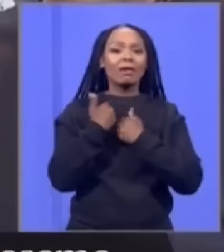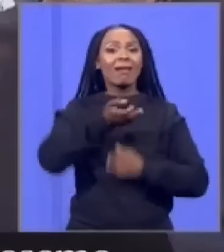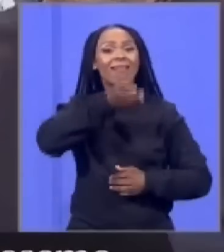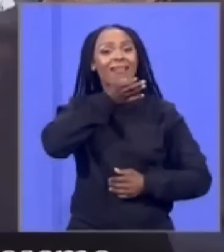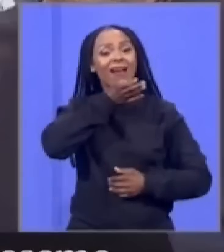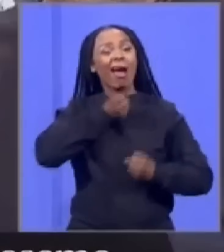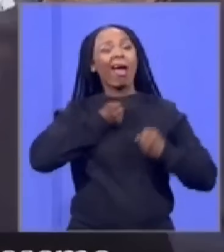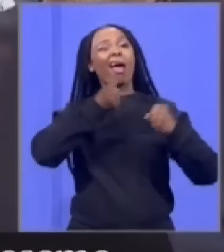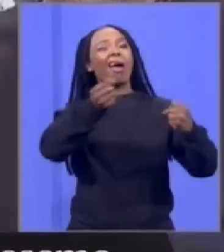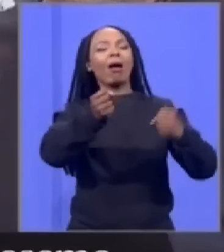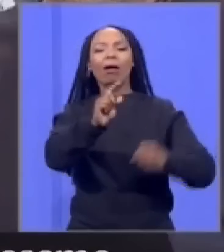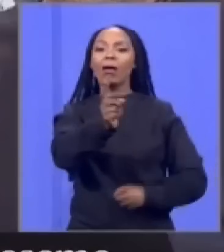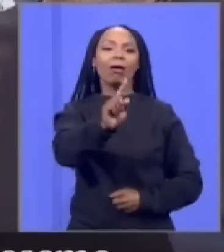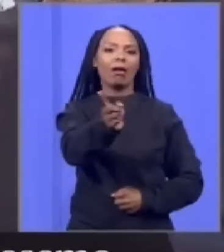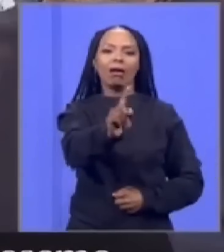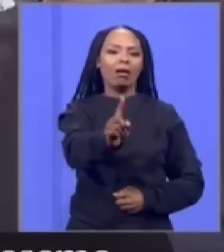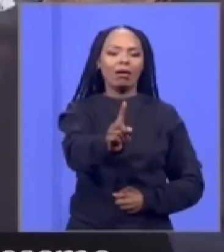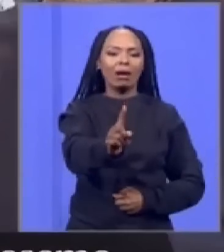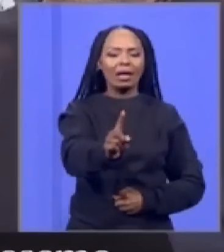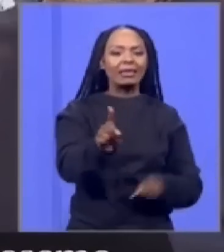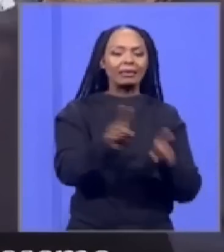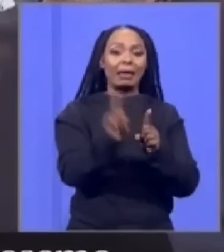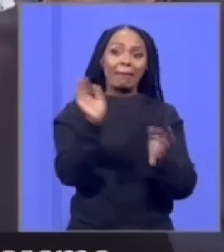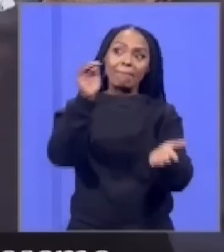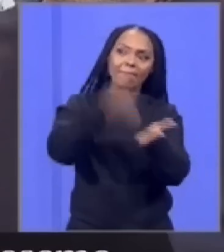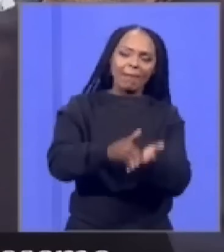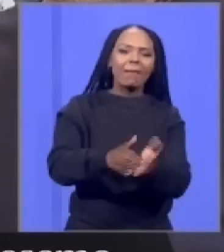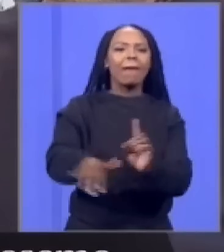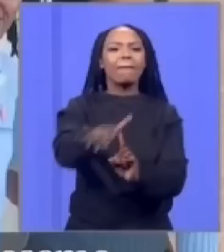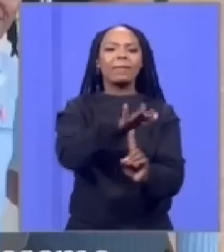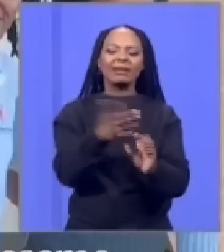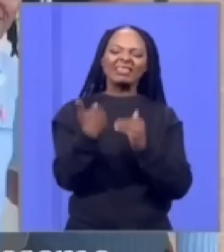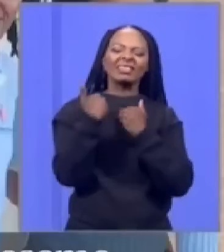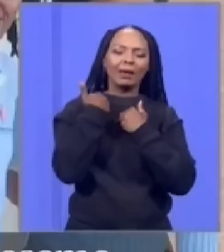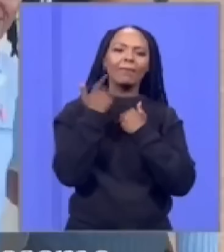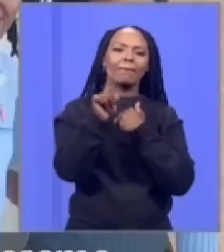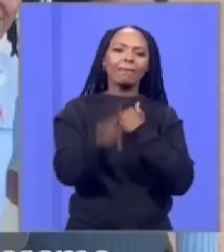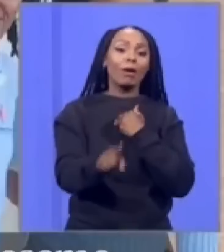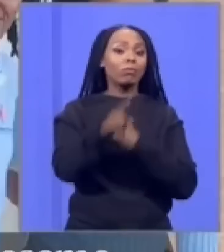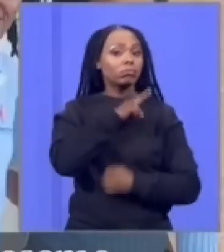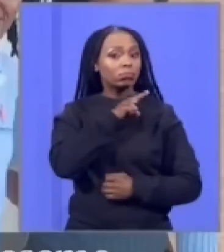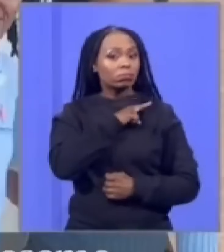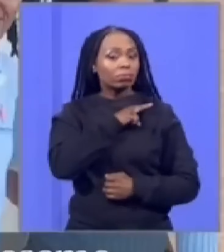drive, and reach your destiny very safely, because